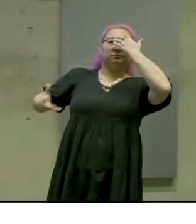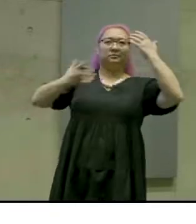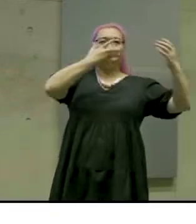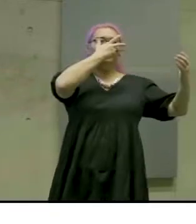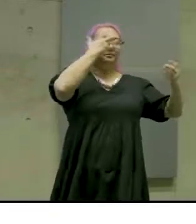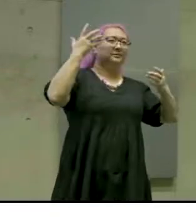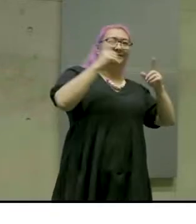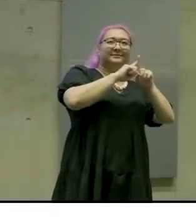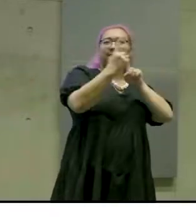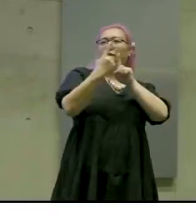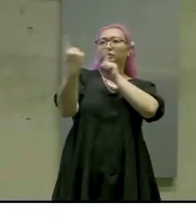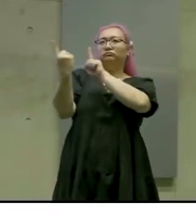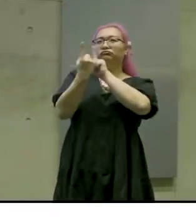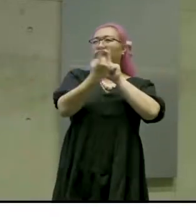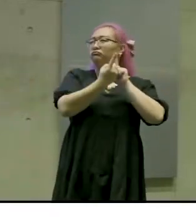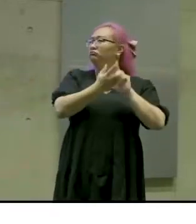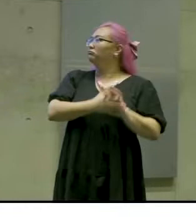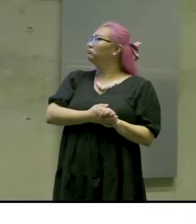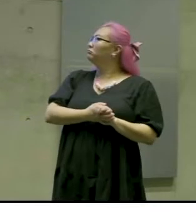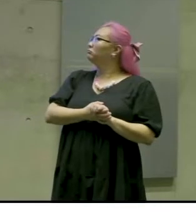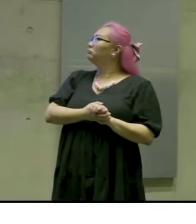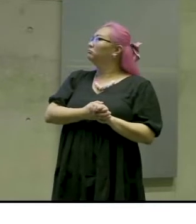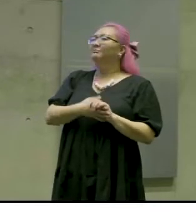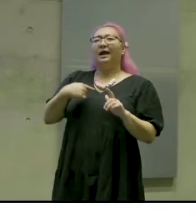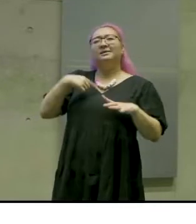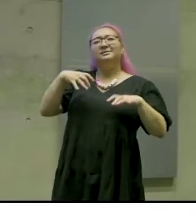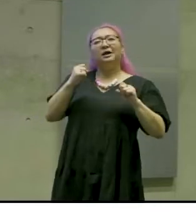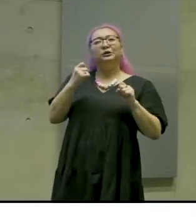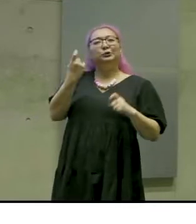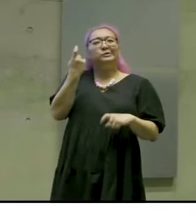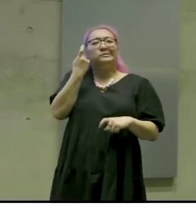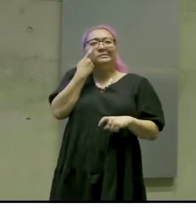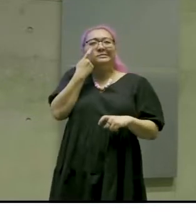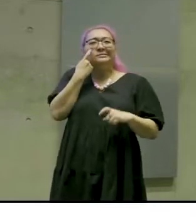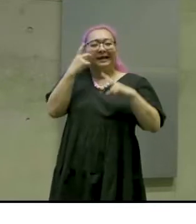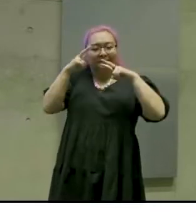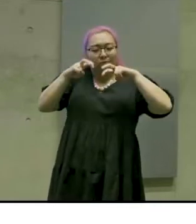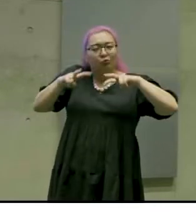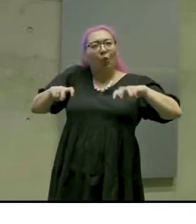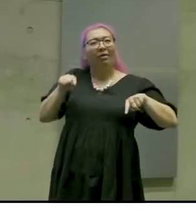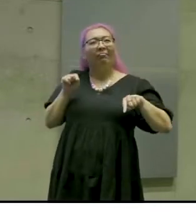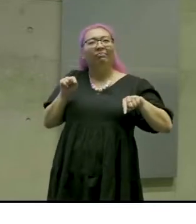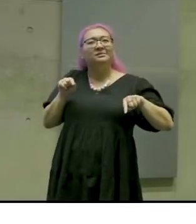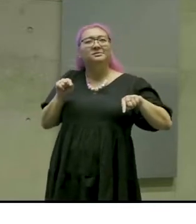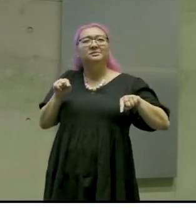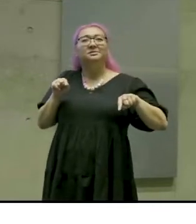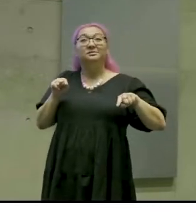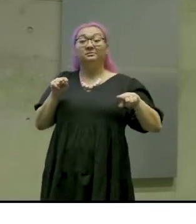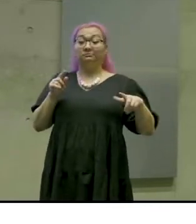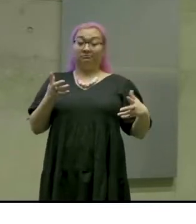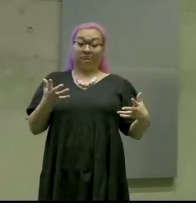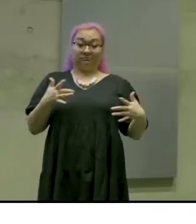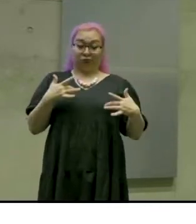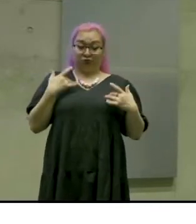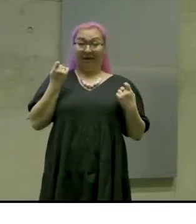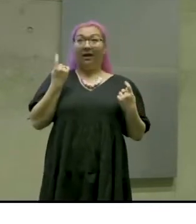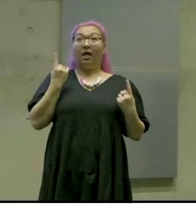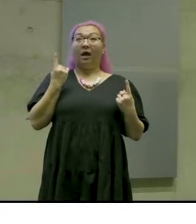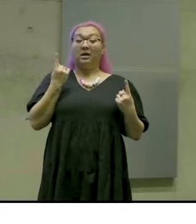my personal narrative and use art and games